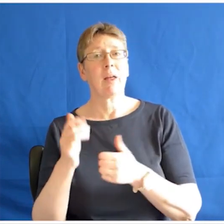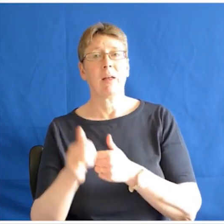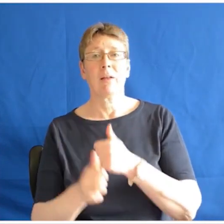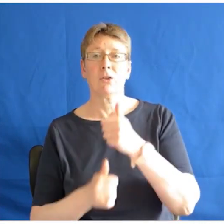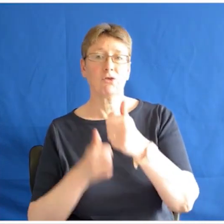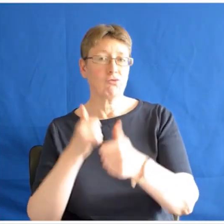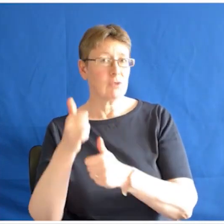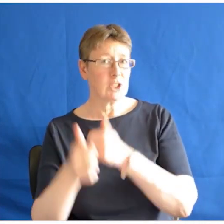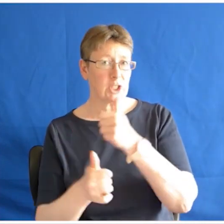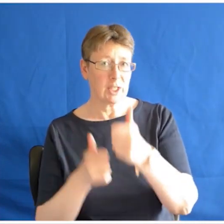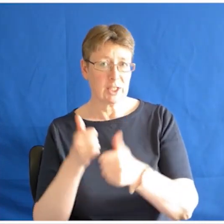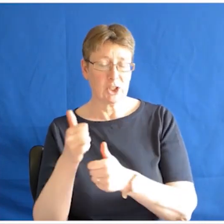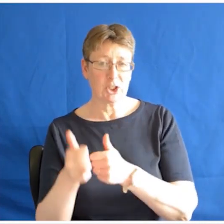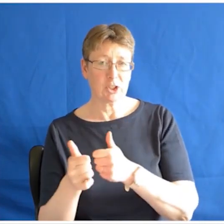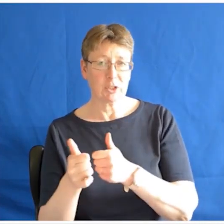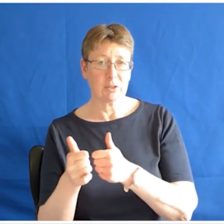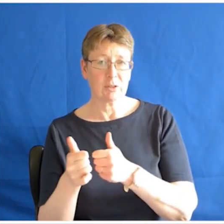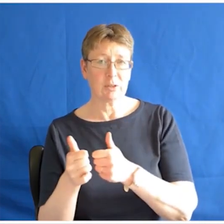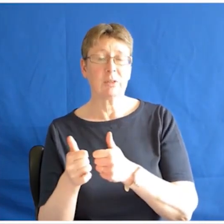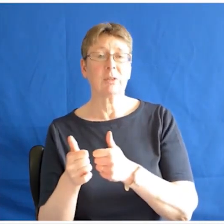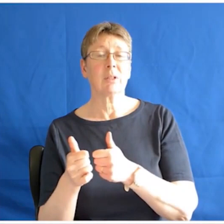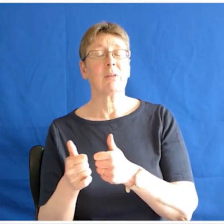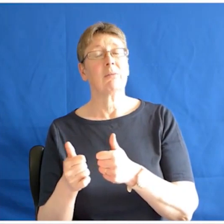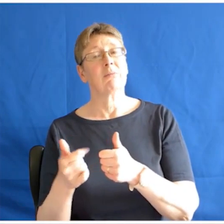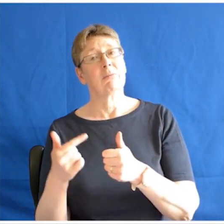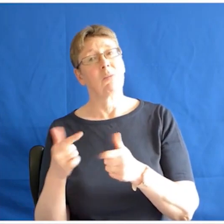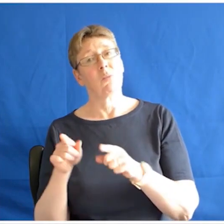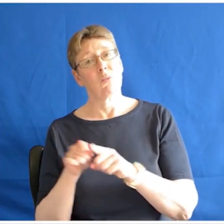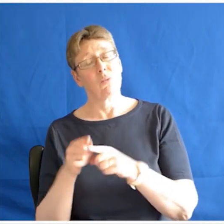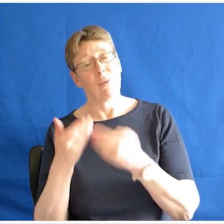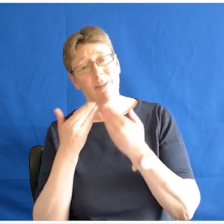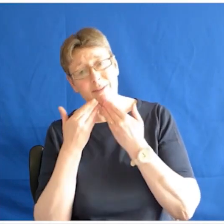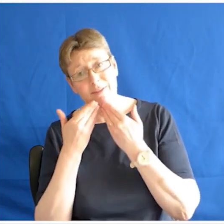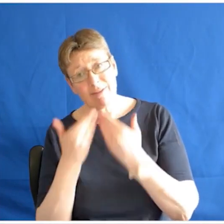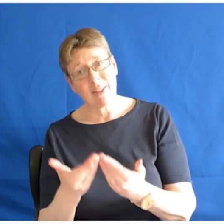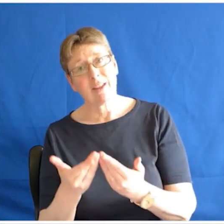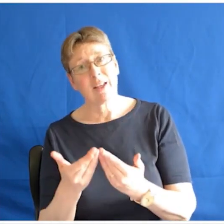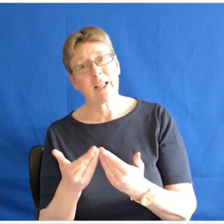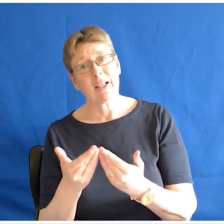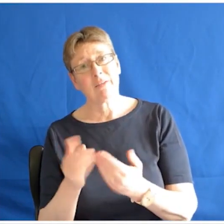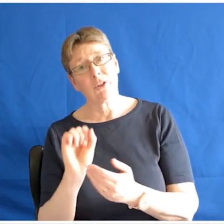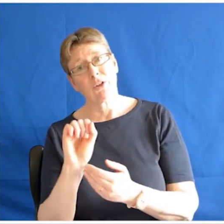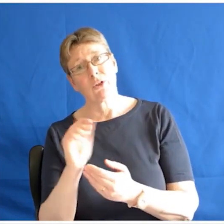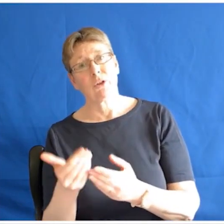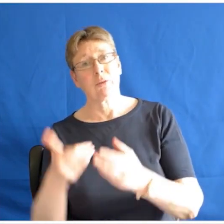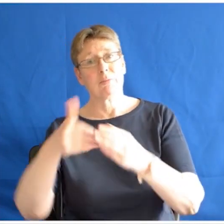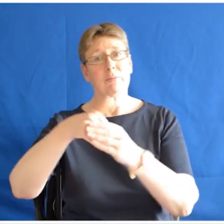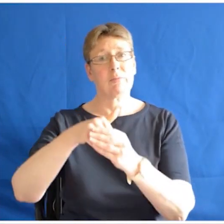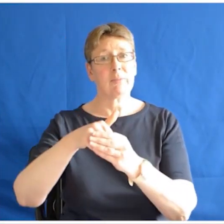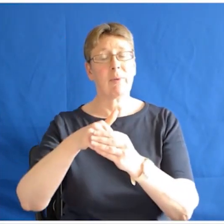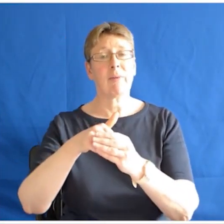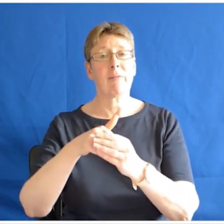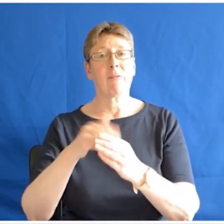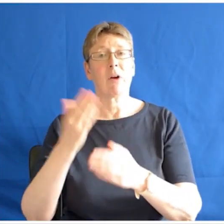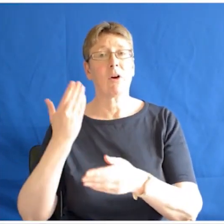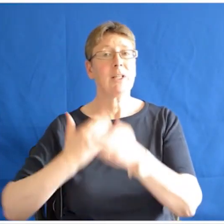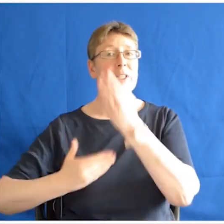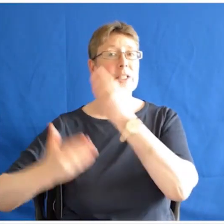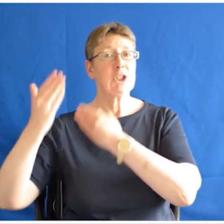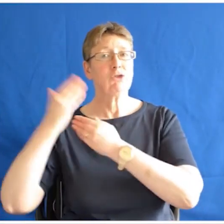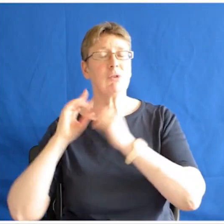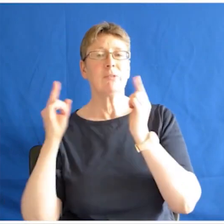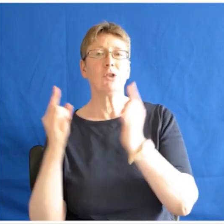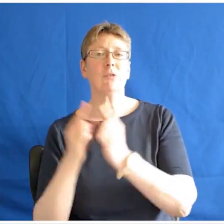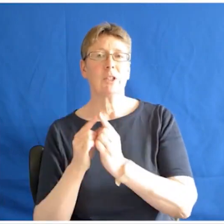you our sincere congratulations and also our thanks for your contribution to the ongoing